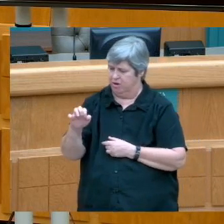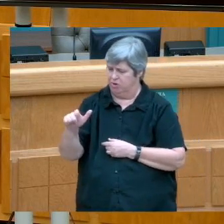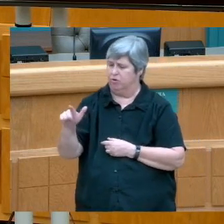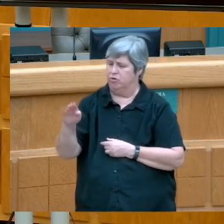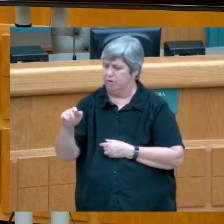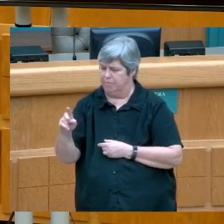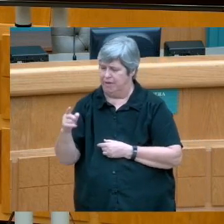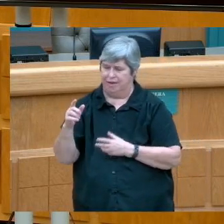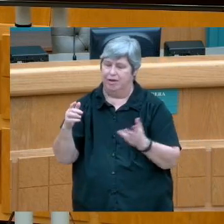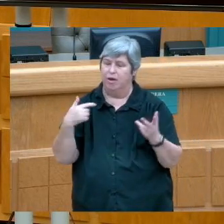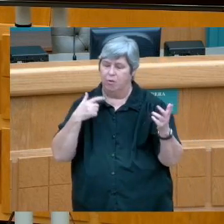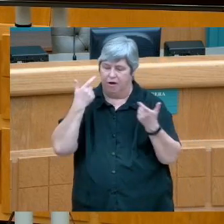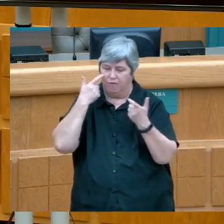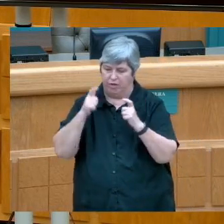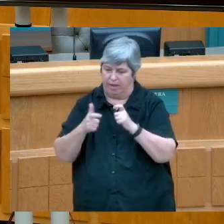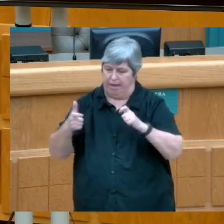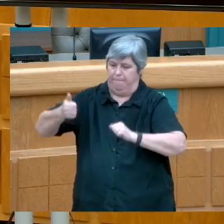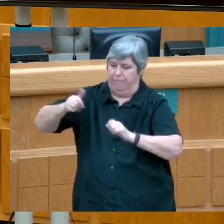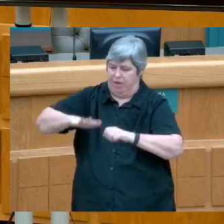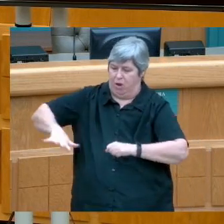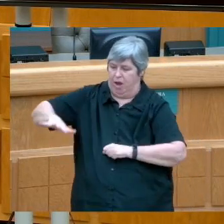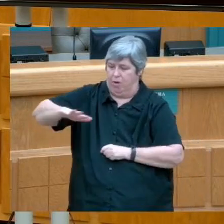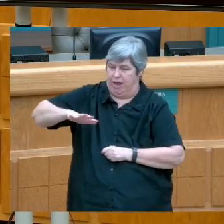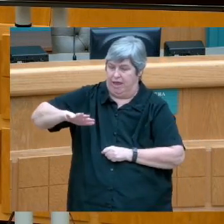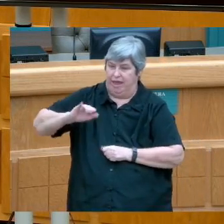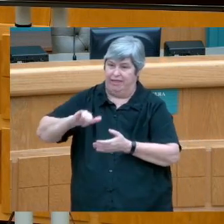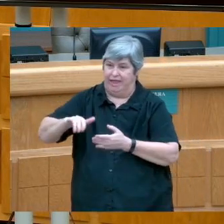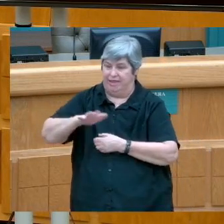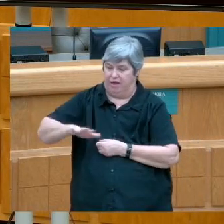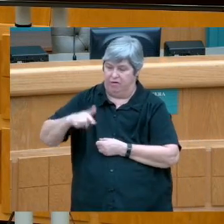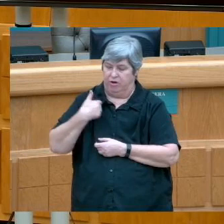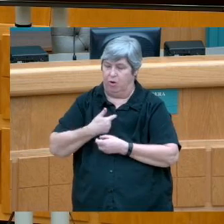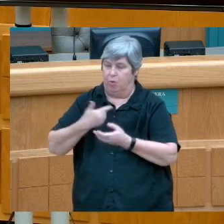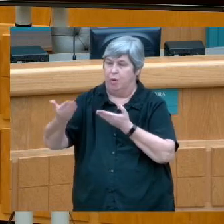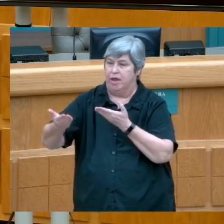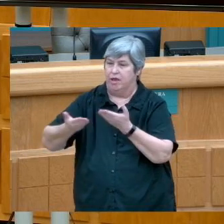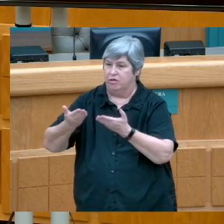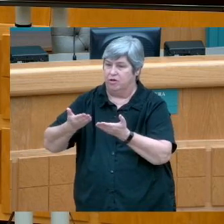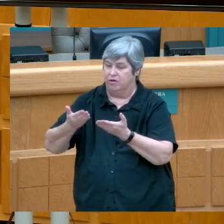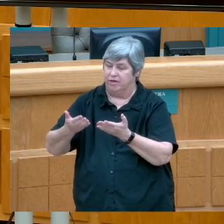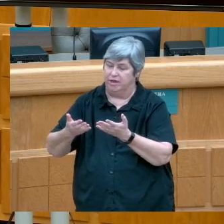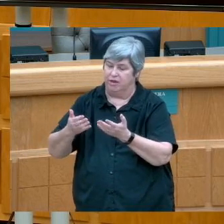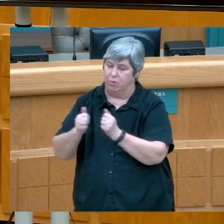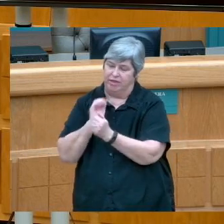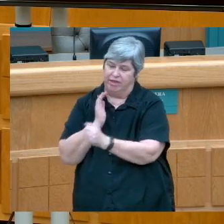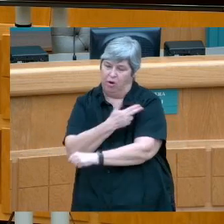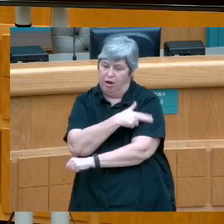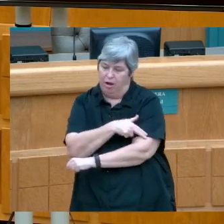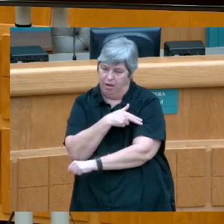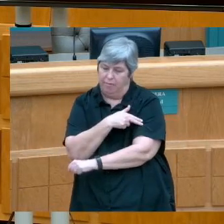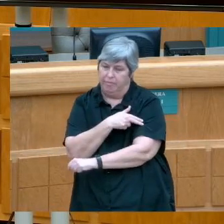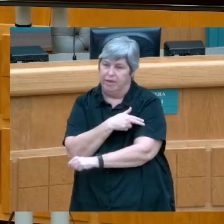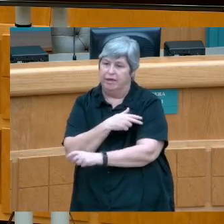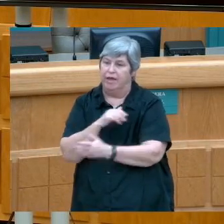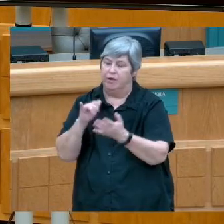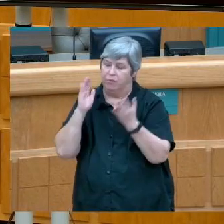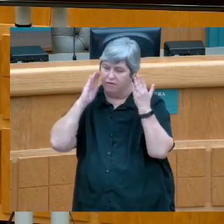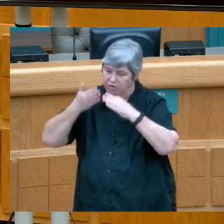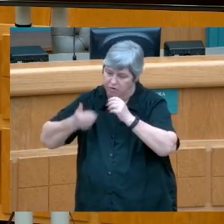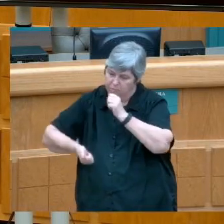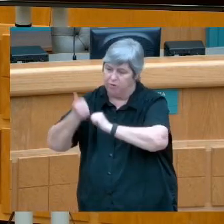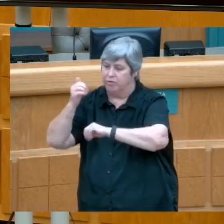So we're focusing on the coastal bend because this is the area that we're deserving with our hospitals. Our hospitals is our main focus for us,